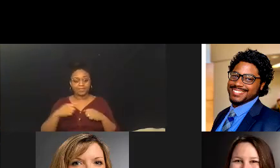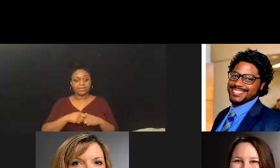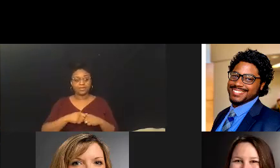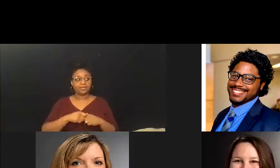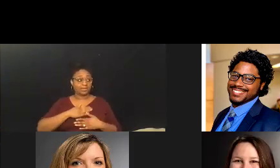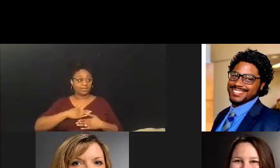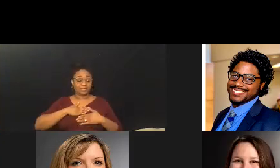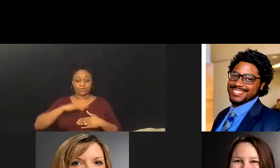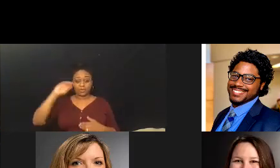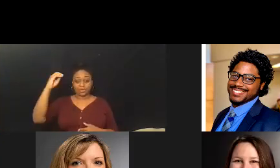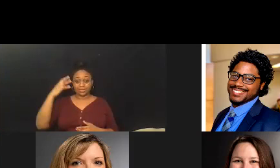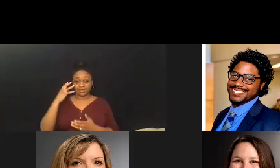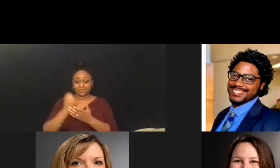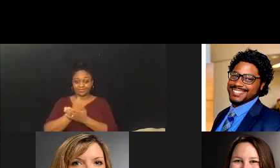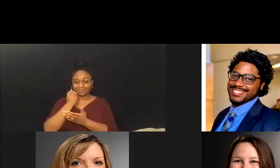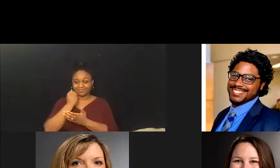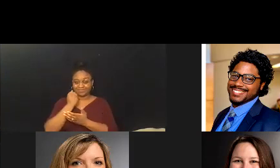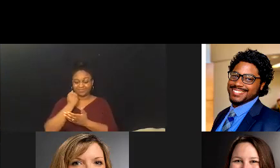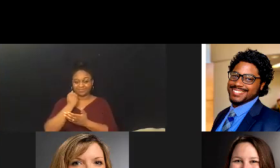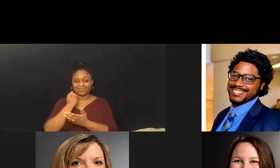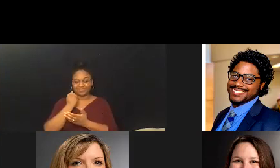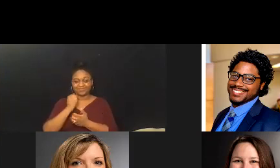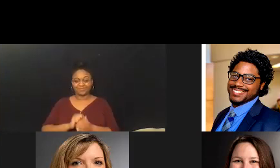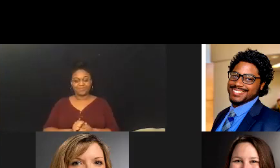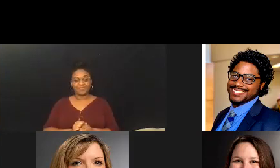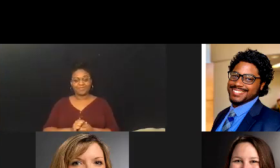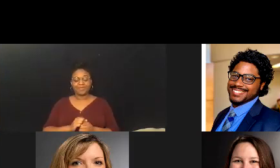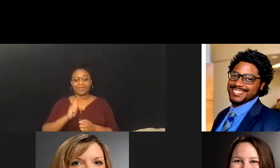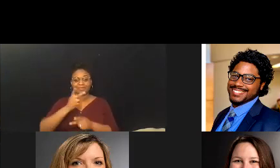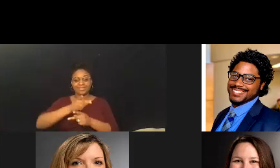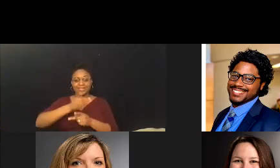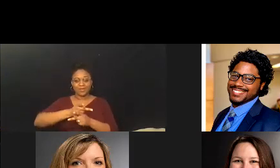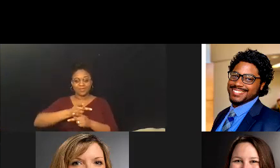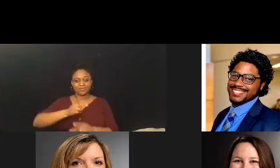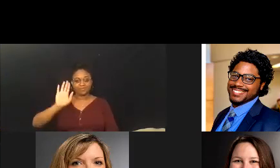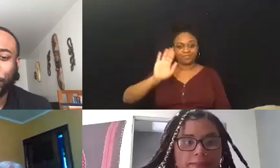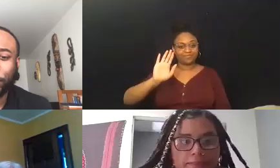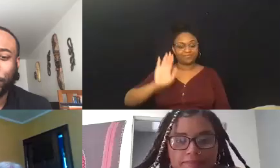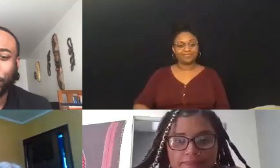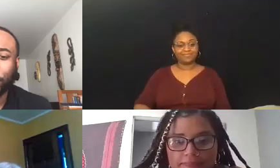sunshine if you can outdoors. Take it easy. Take care.